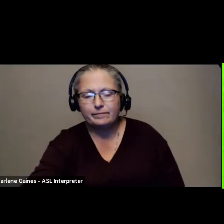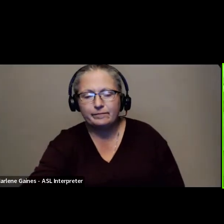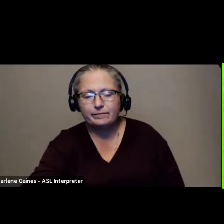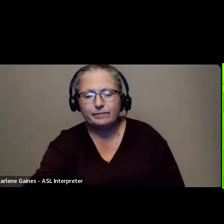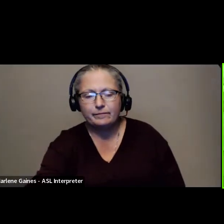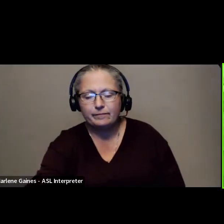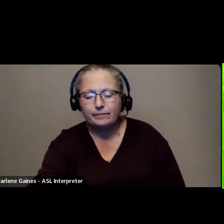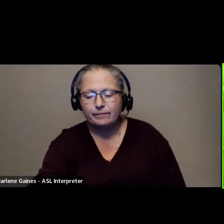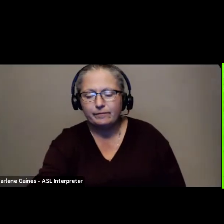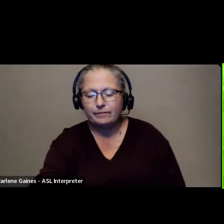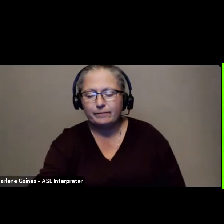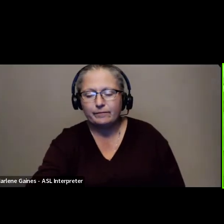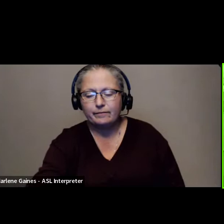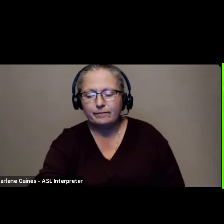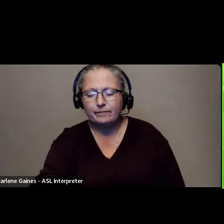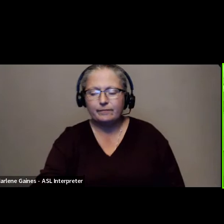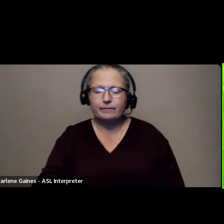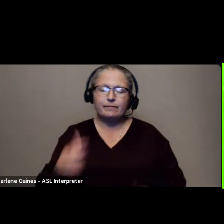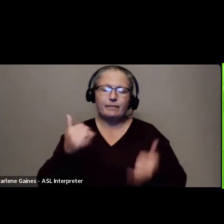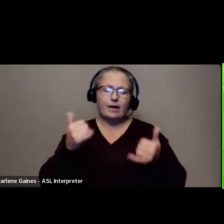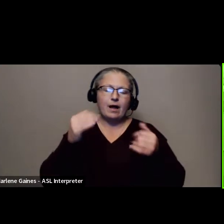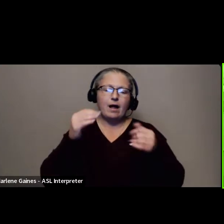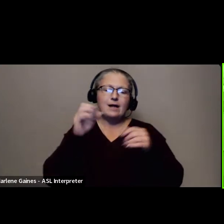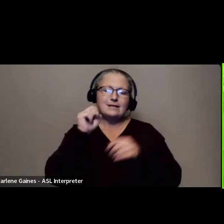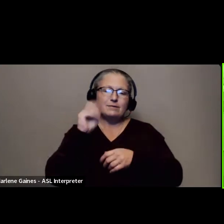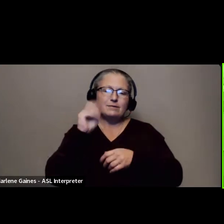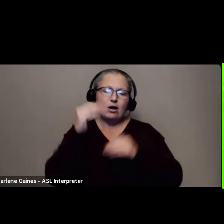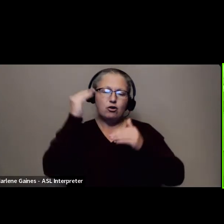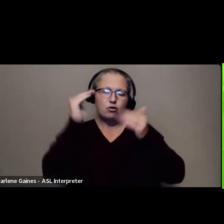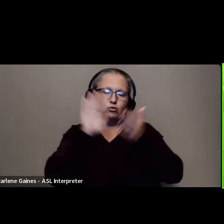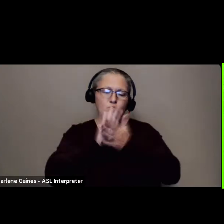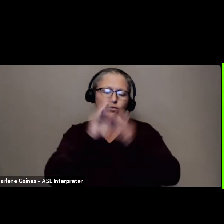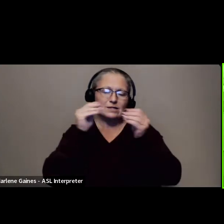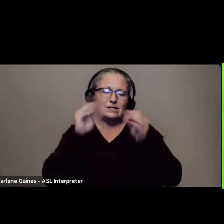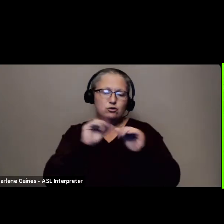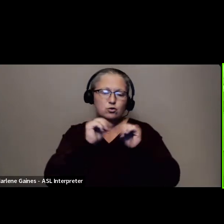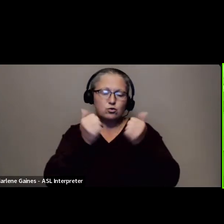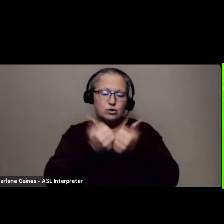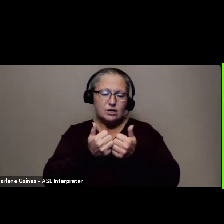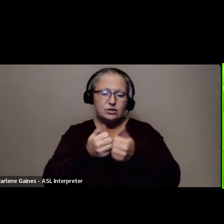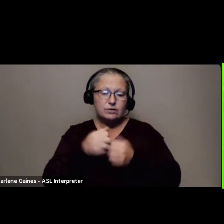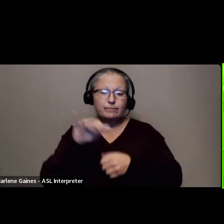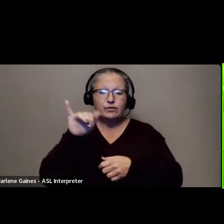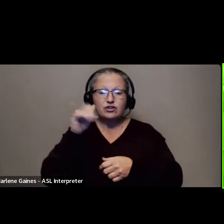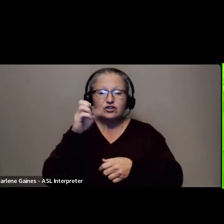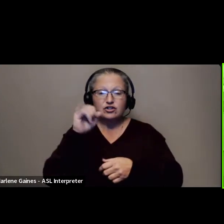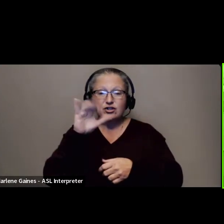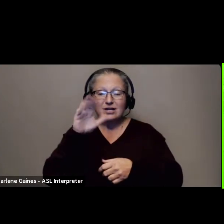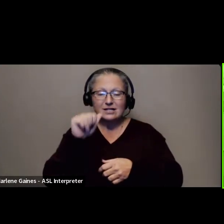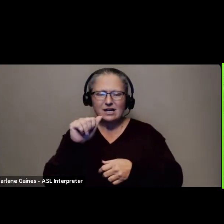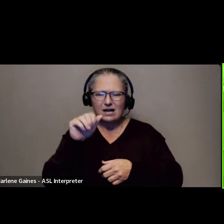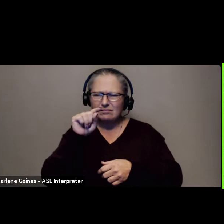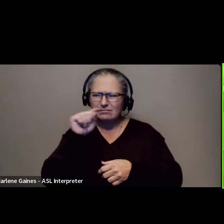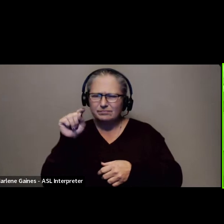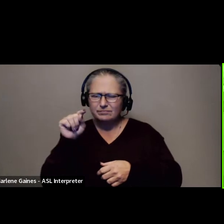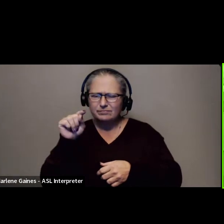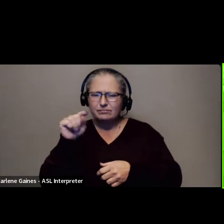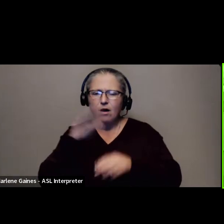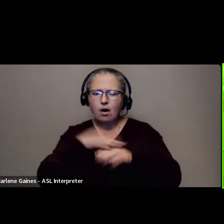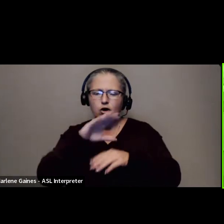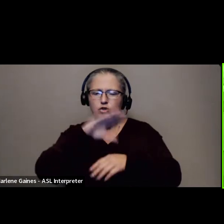Okay, moving to the report of the San Mateo Adult School Teachers Association. We have Jessica Gianbruno with us via